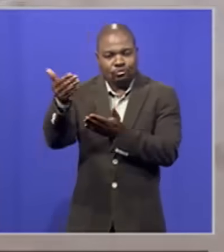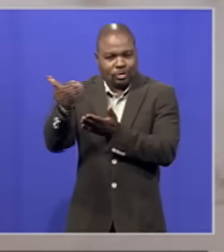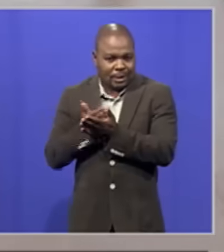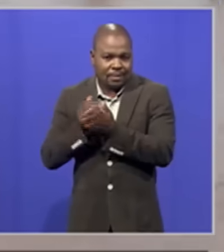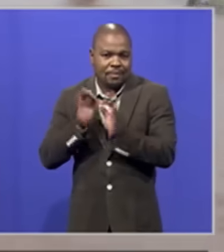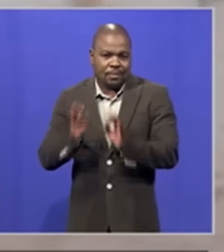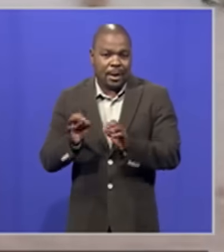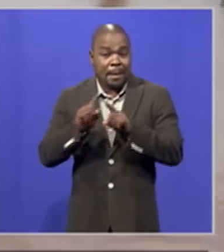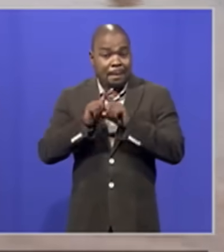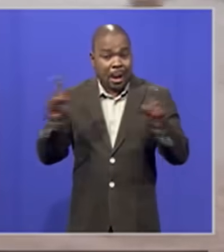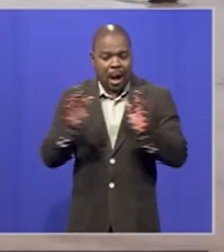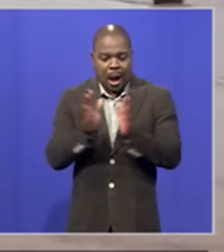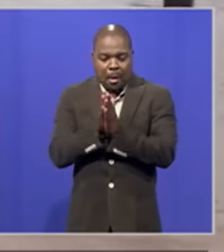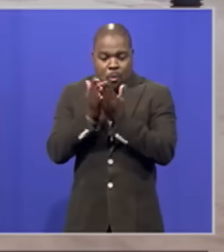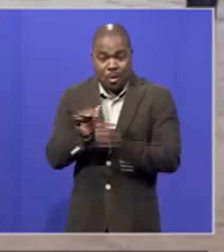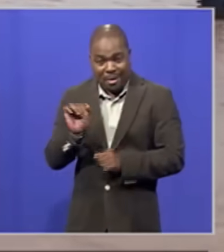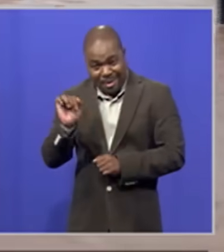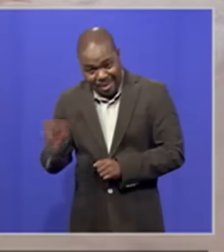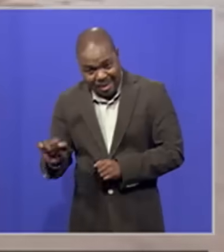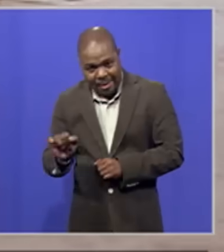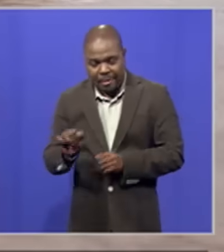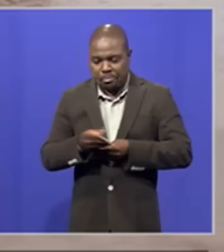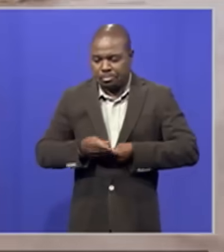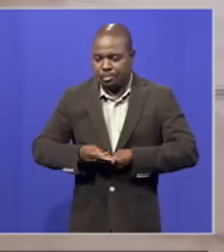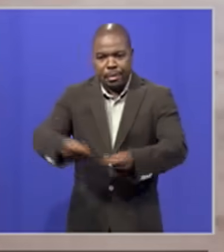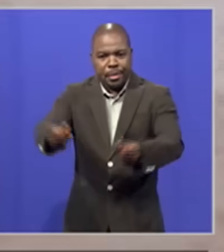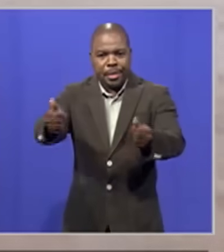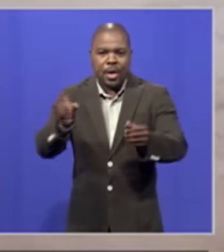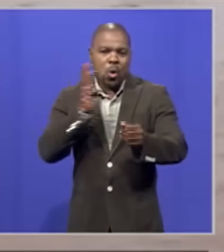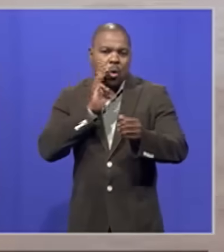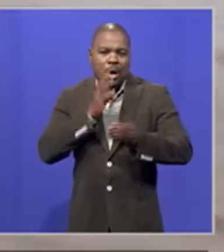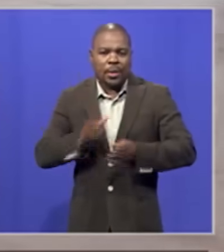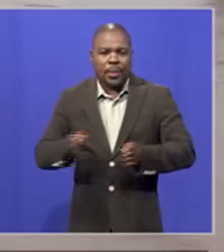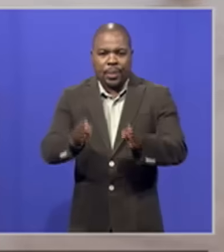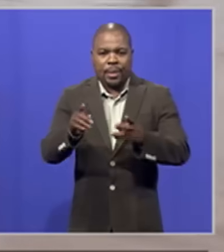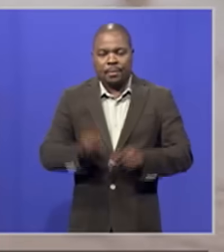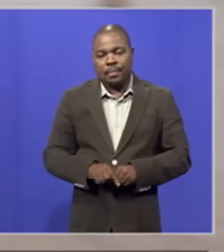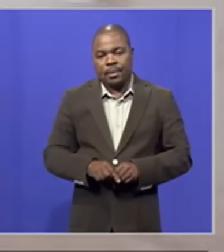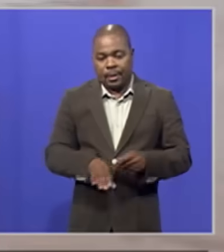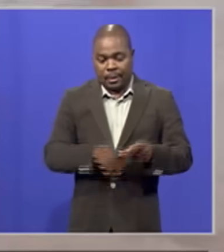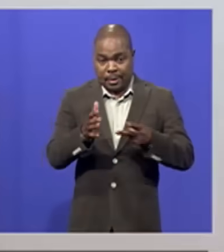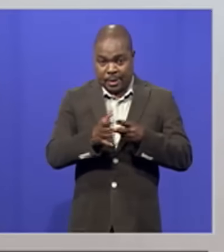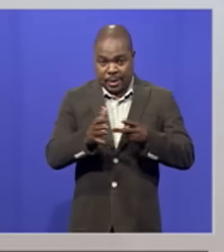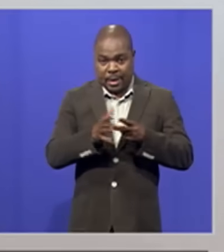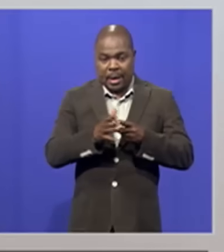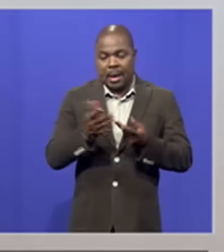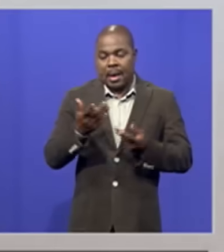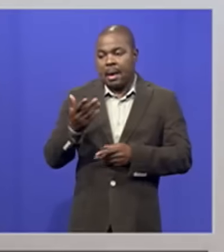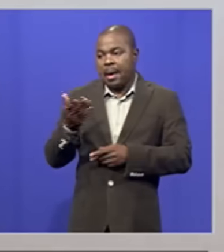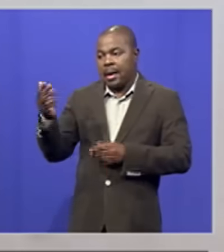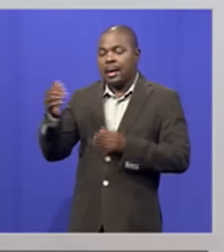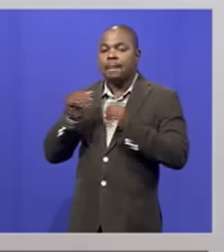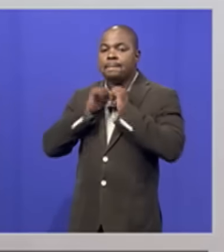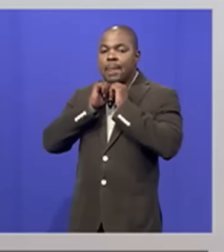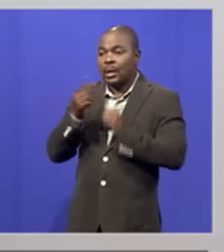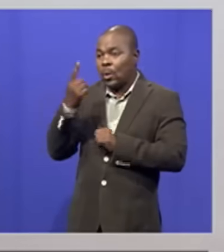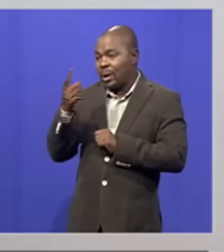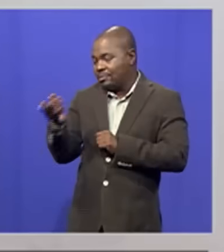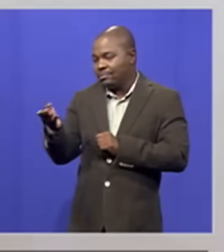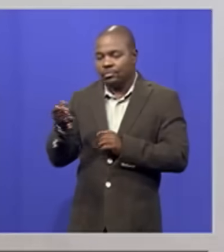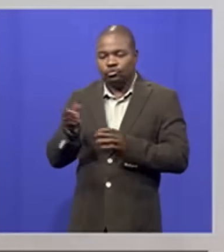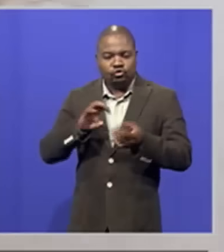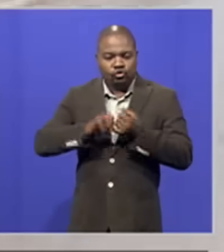hlakodiša mara dipuka tša gagwe di ile tša tšea ke gona metsi le motswadi o ya le ka go tshela noka dibuka tša bana di ile tša wela